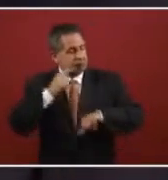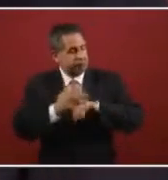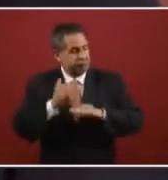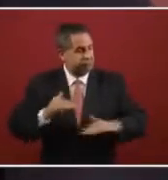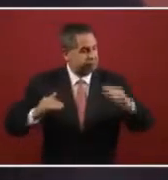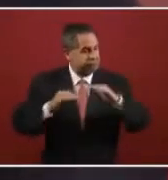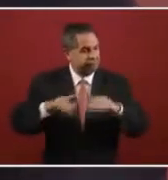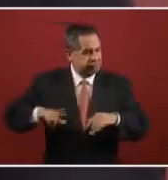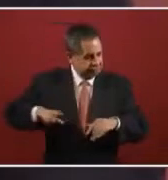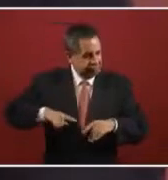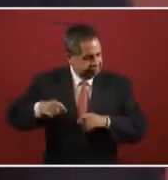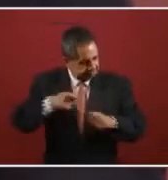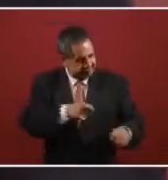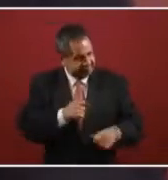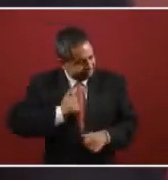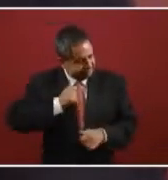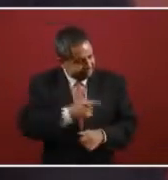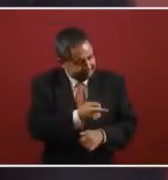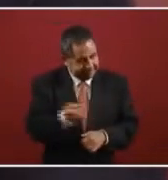for a job.